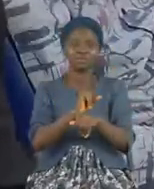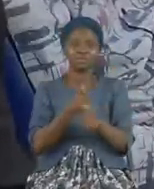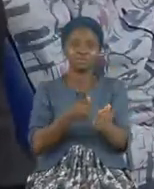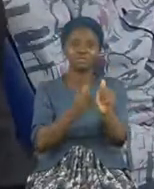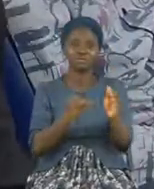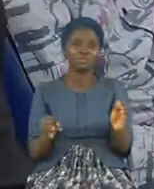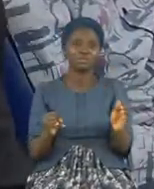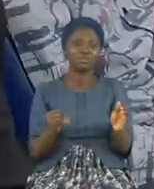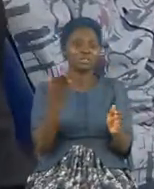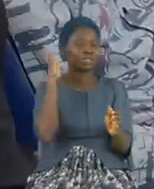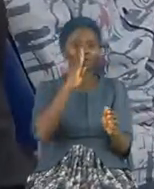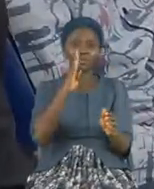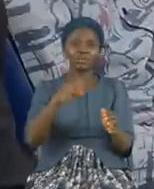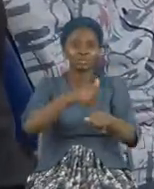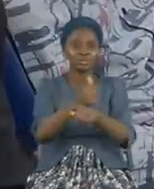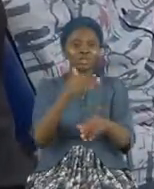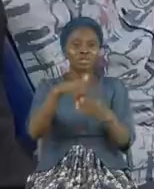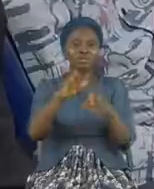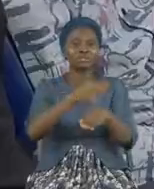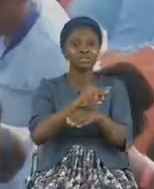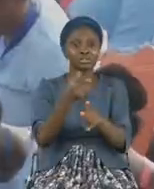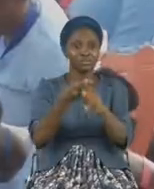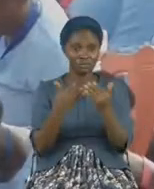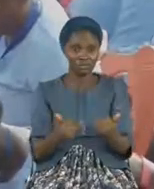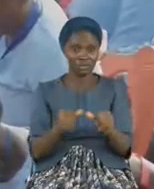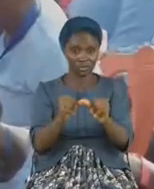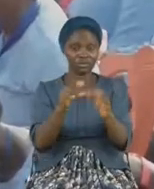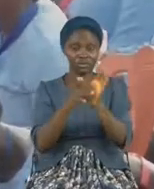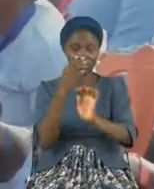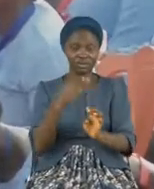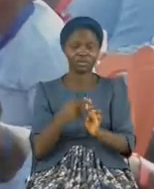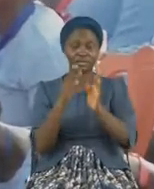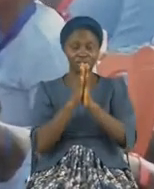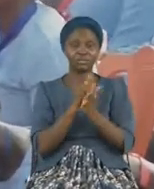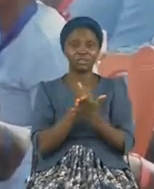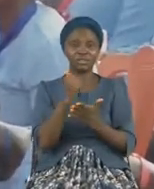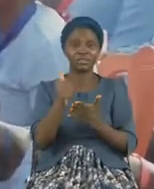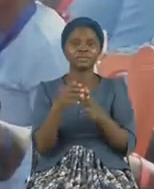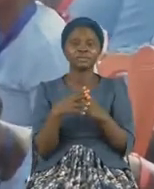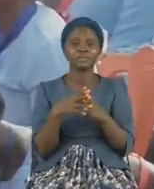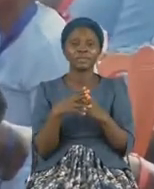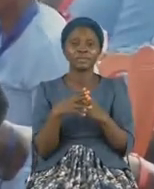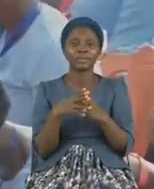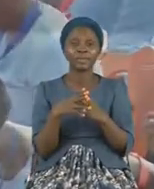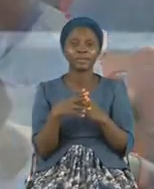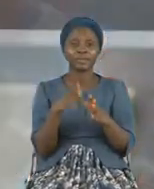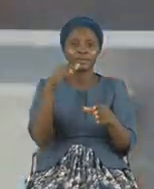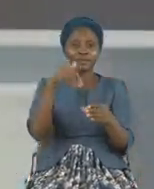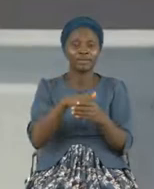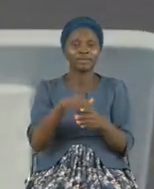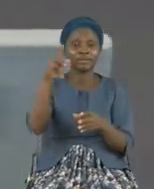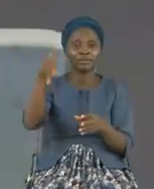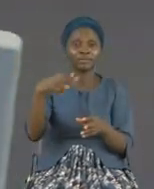your ministry from now on in Jesus' name. Look at Philippians chapter